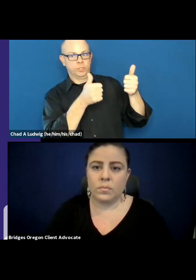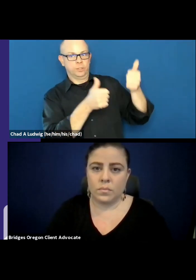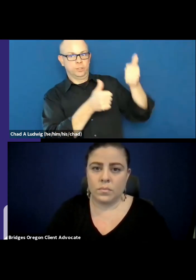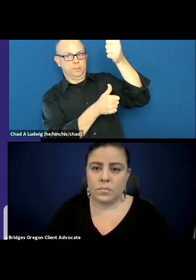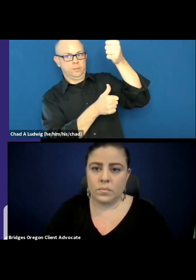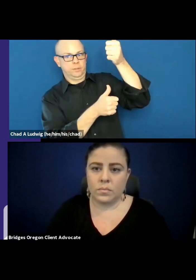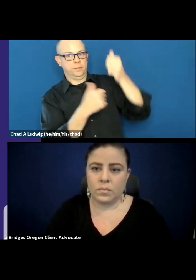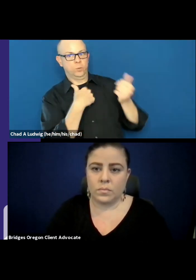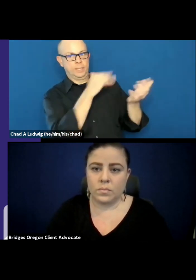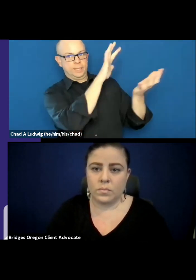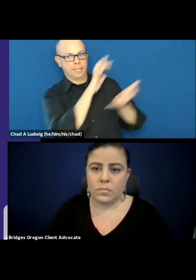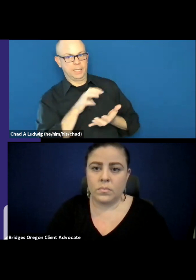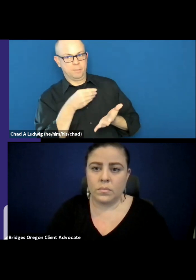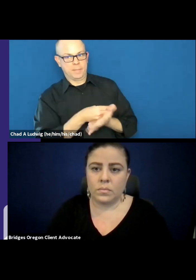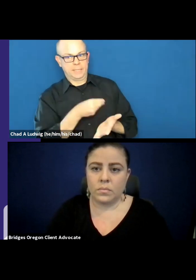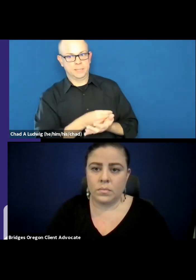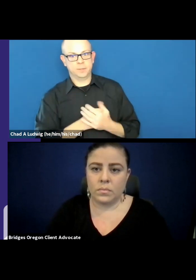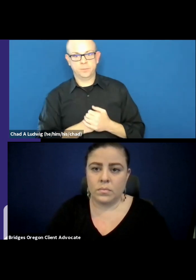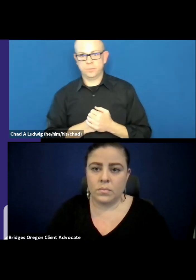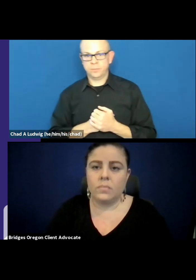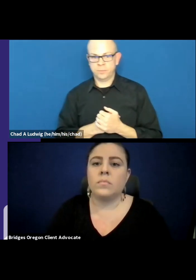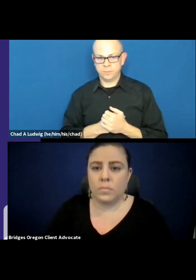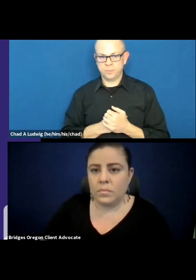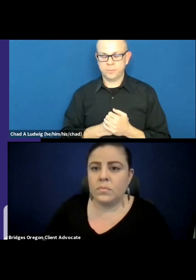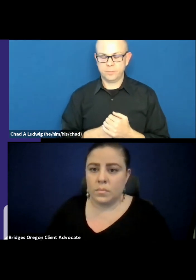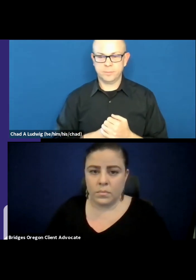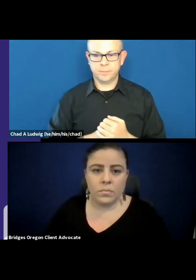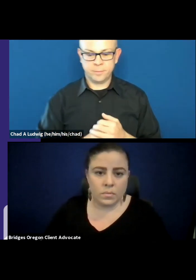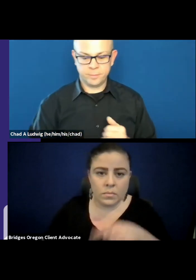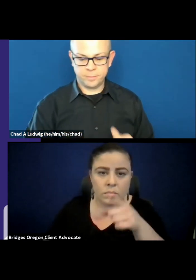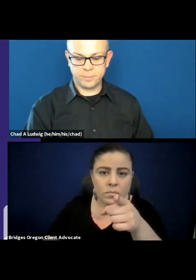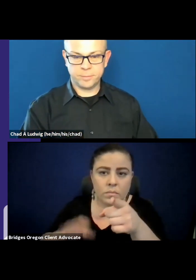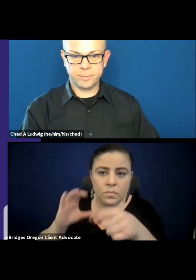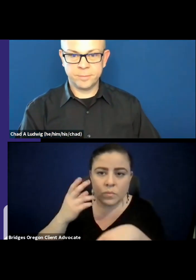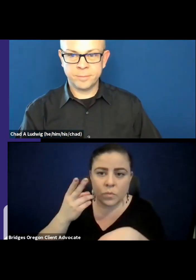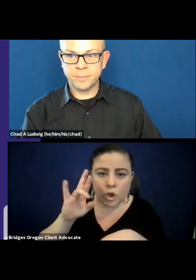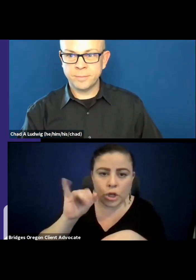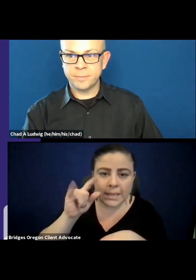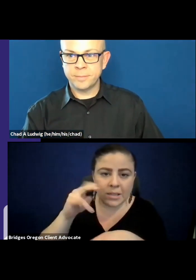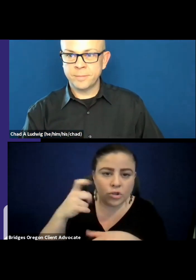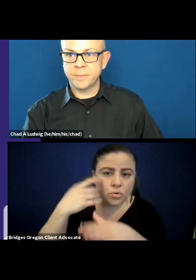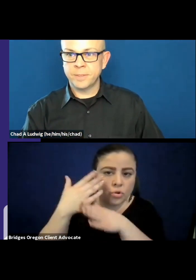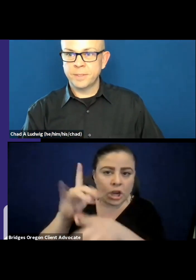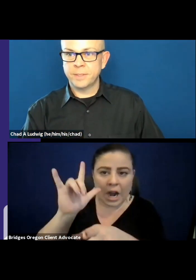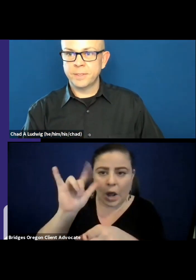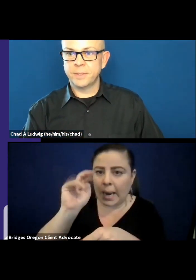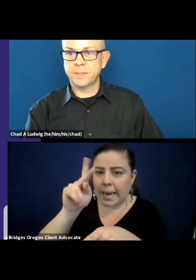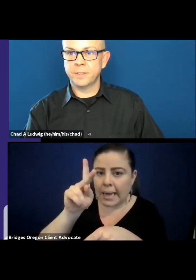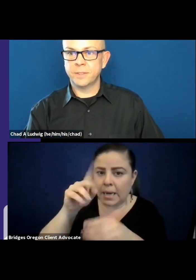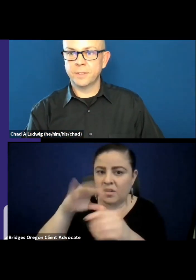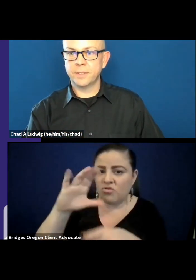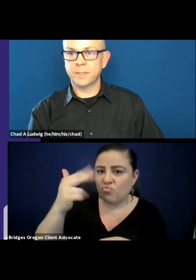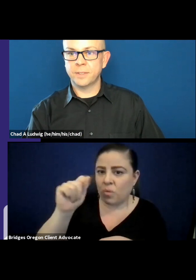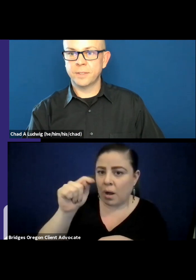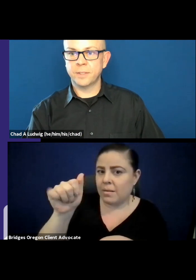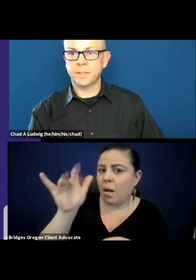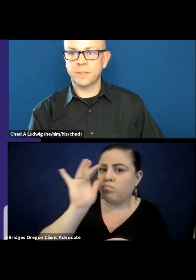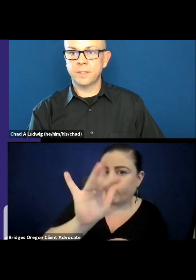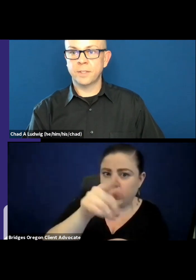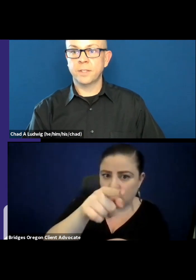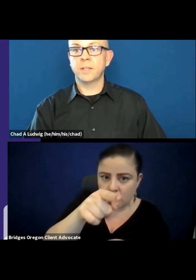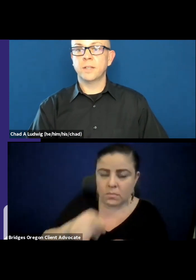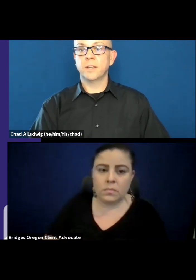find information about those services is the OAD website. And also, hopefully, we'll be able to get more grant money to serve those